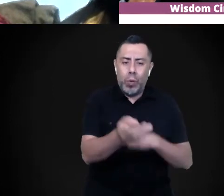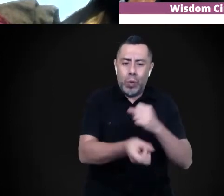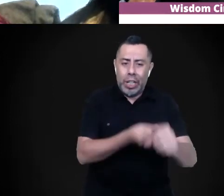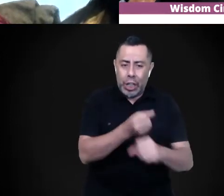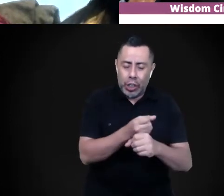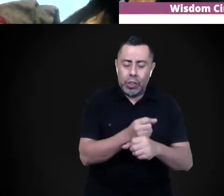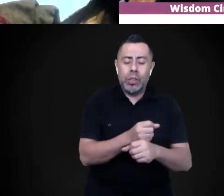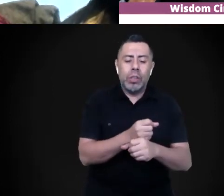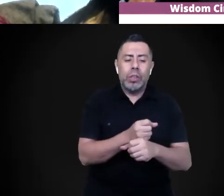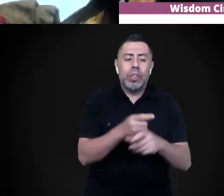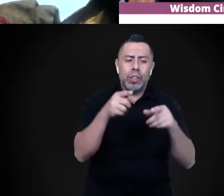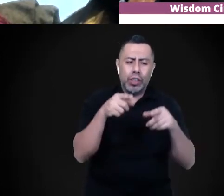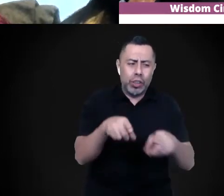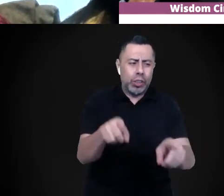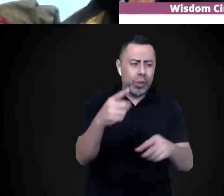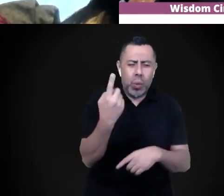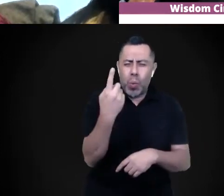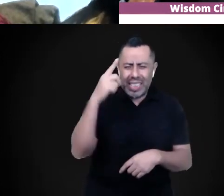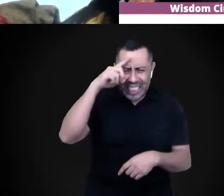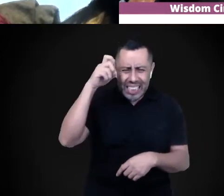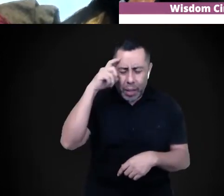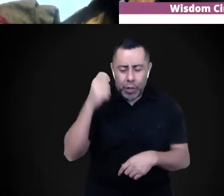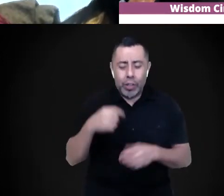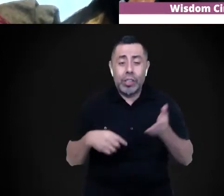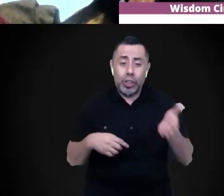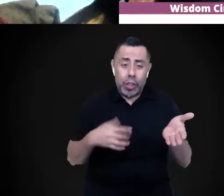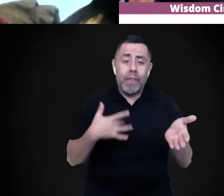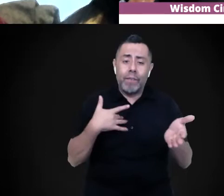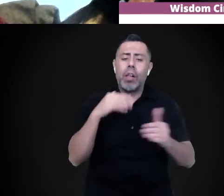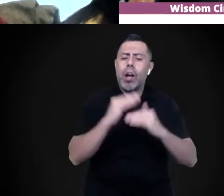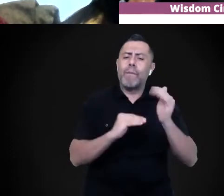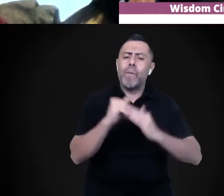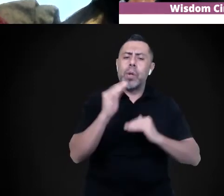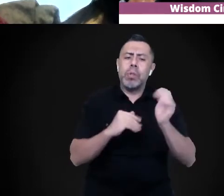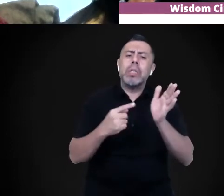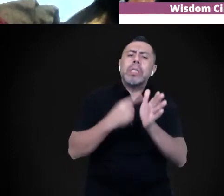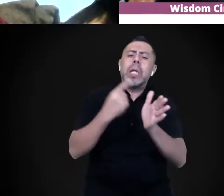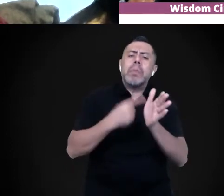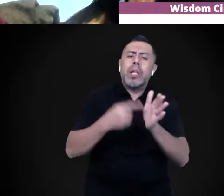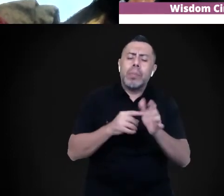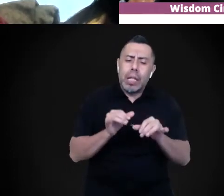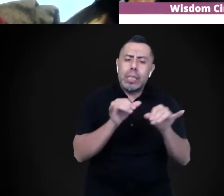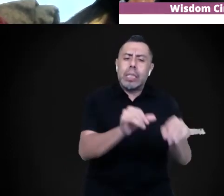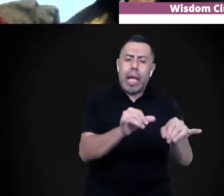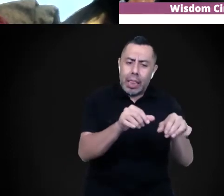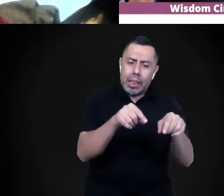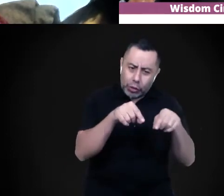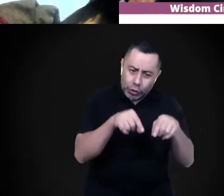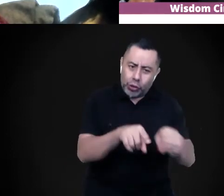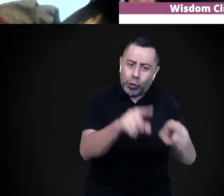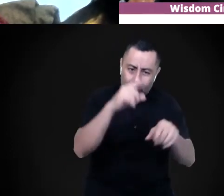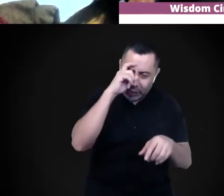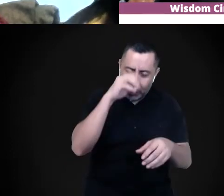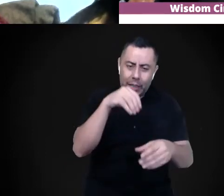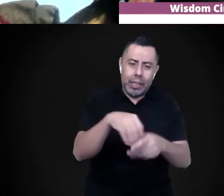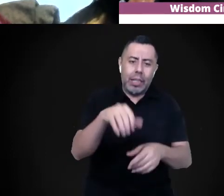and during the summer, I guess she was comfortable enough that she would stay sometimes during the summer in Albuquerque to work. And they